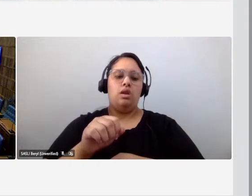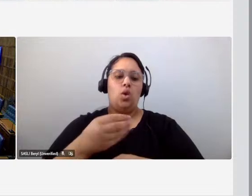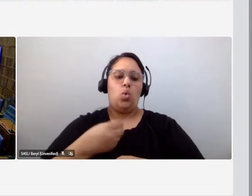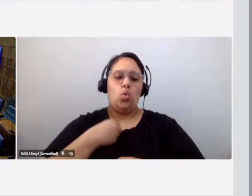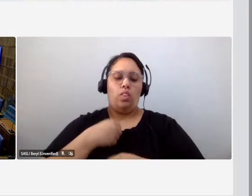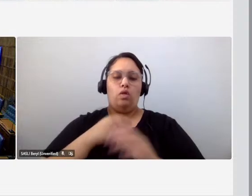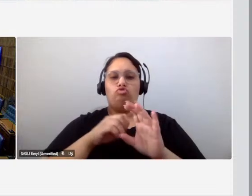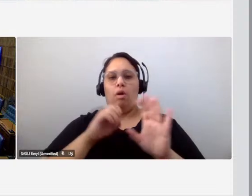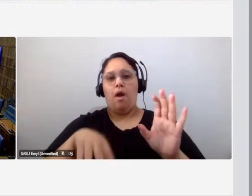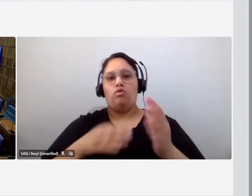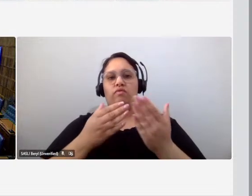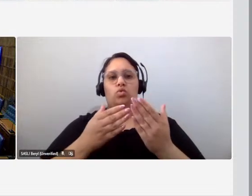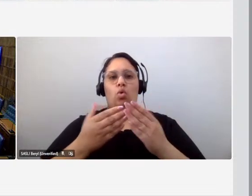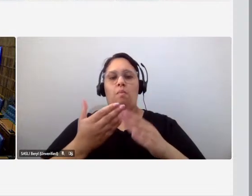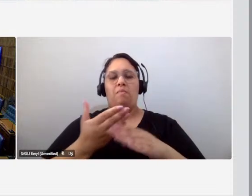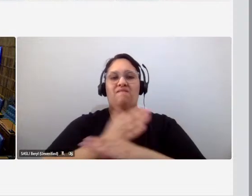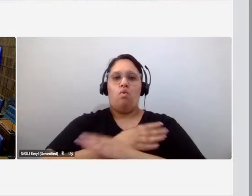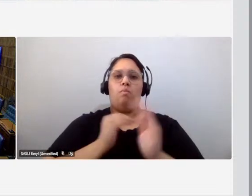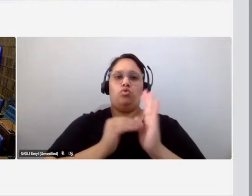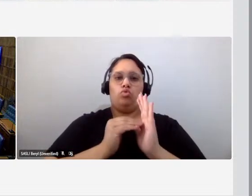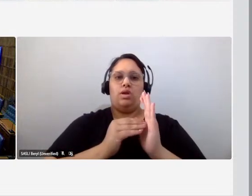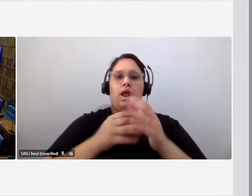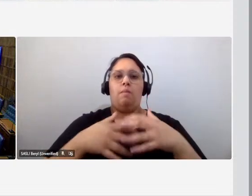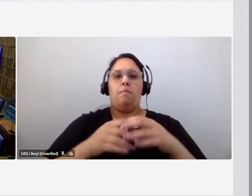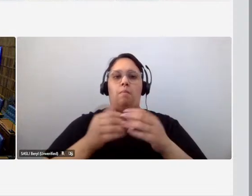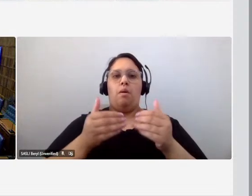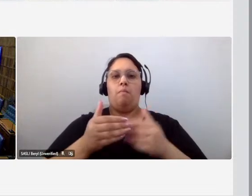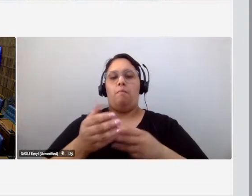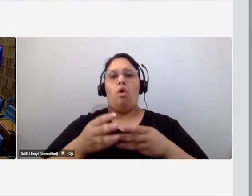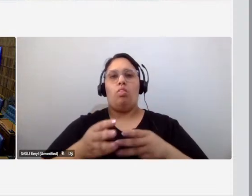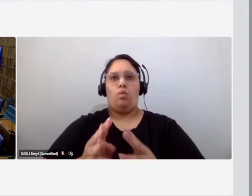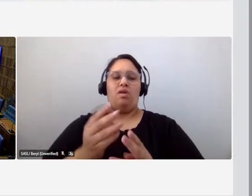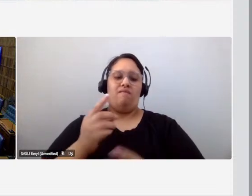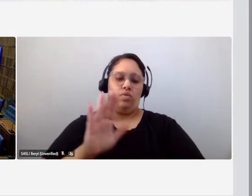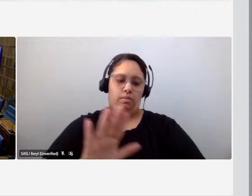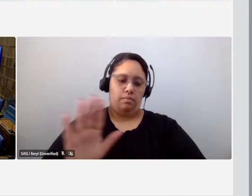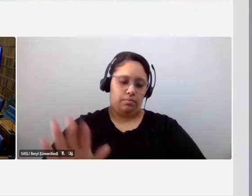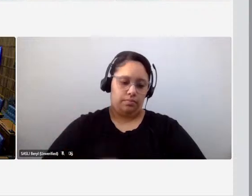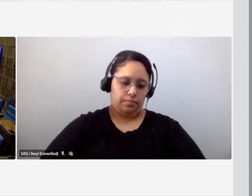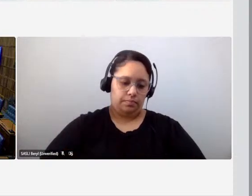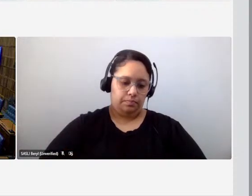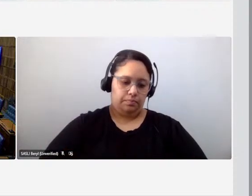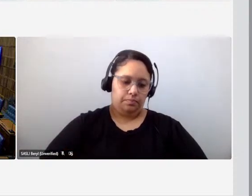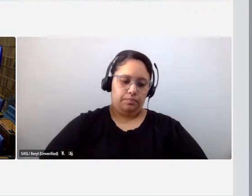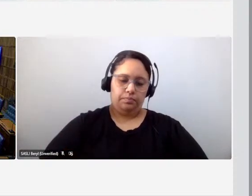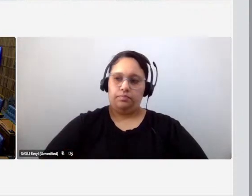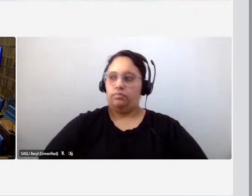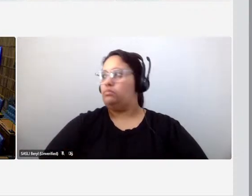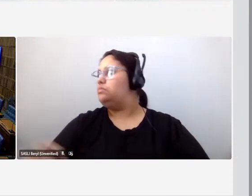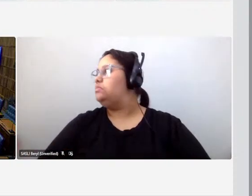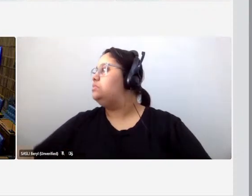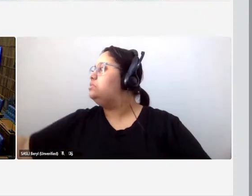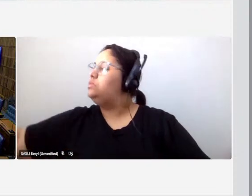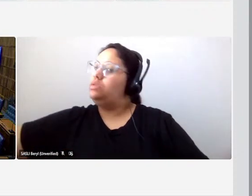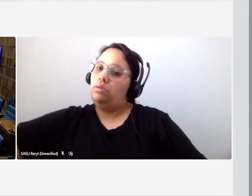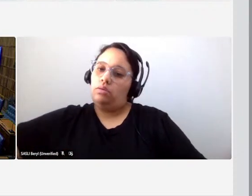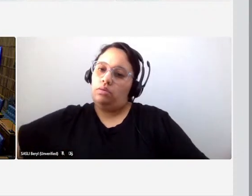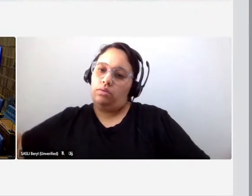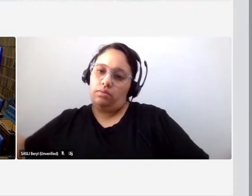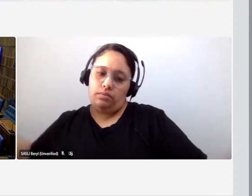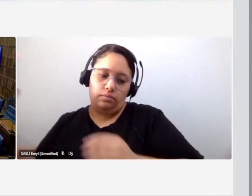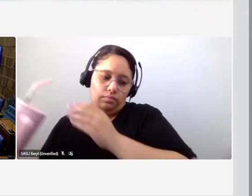out of school before matric and creating pathways for them. Thanks very much.